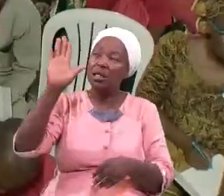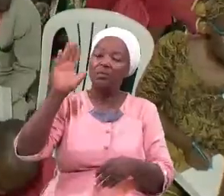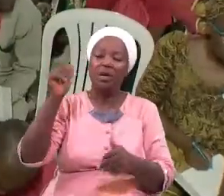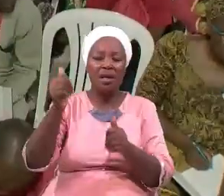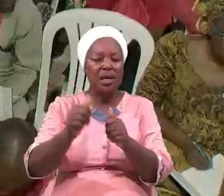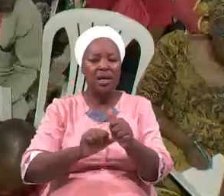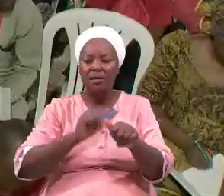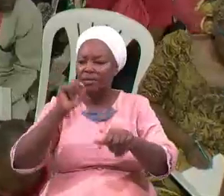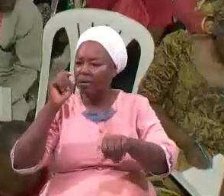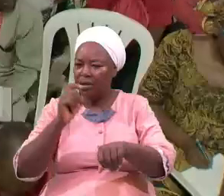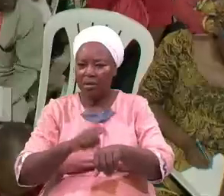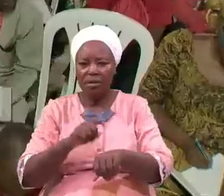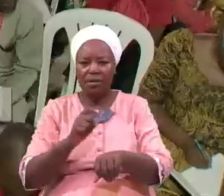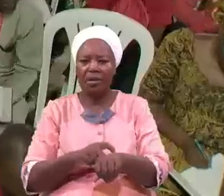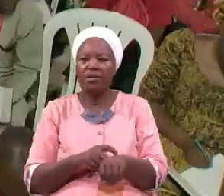times.